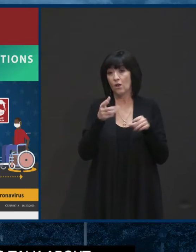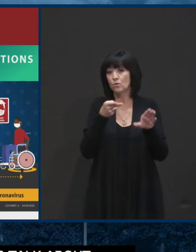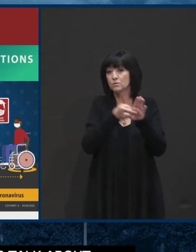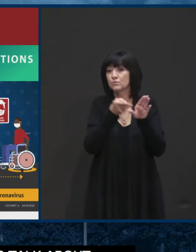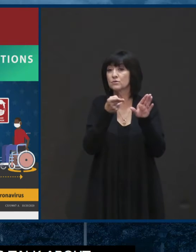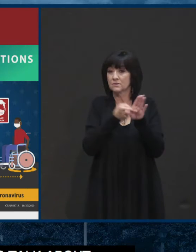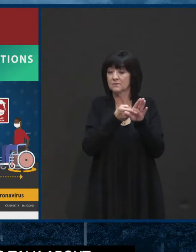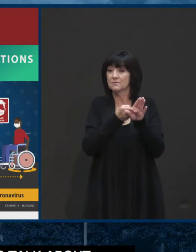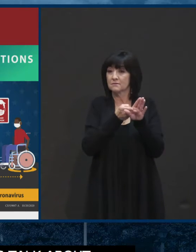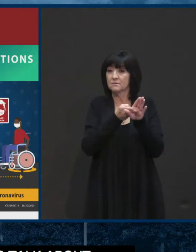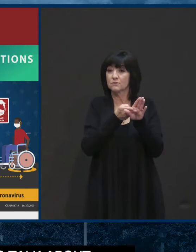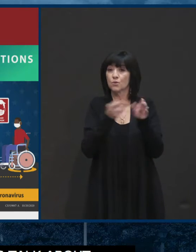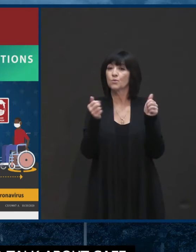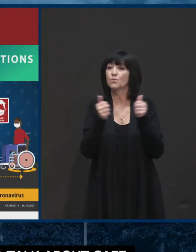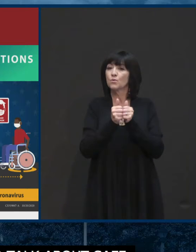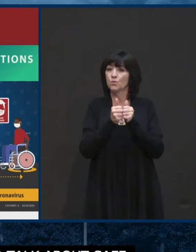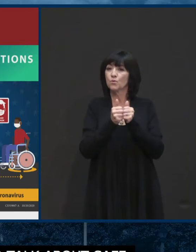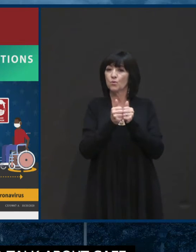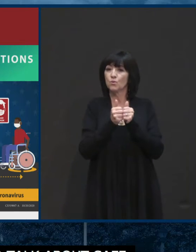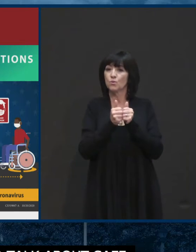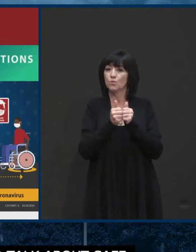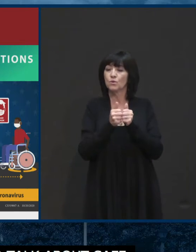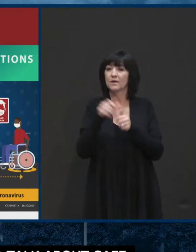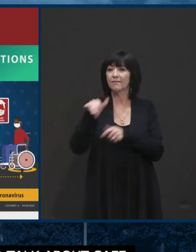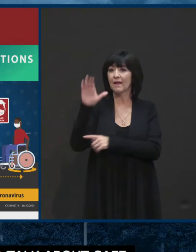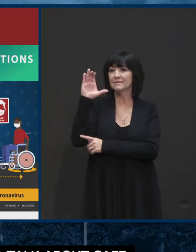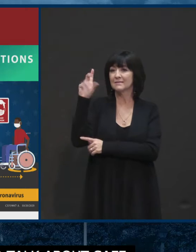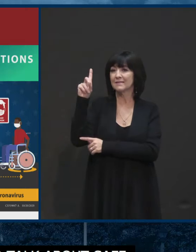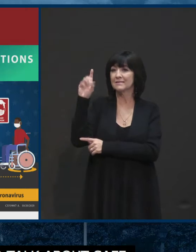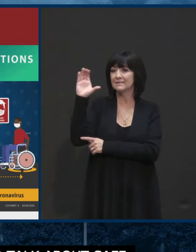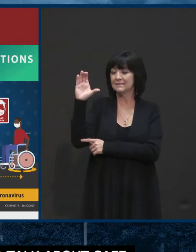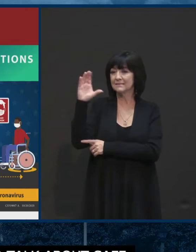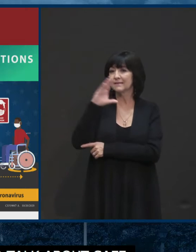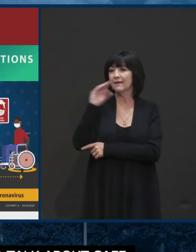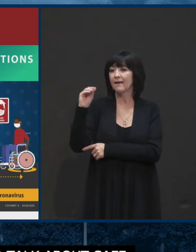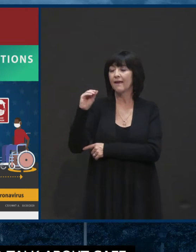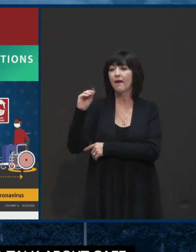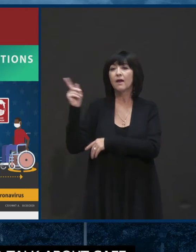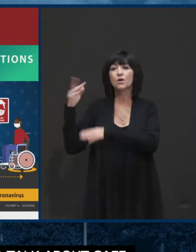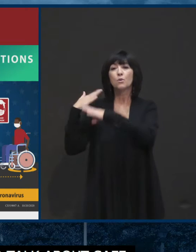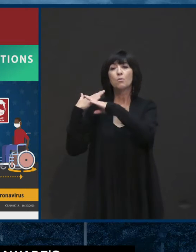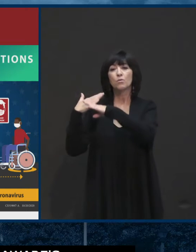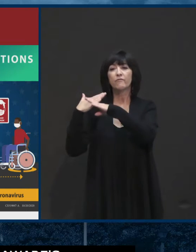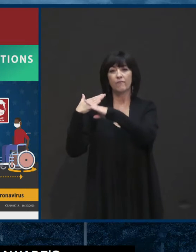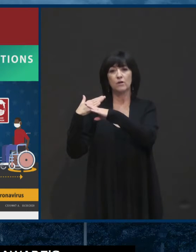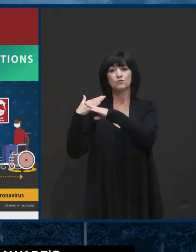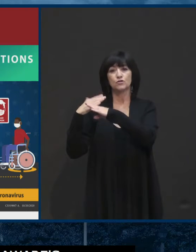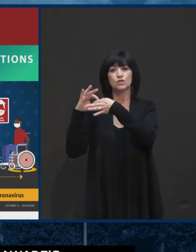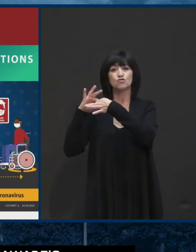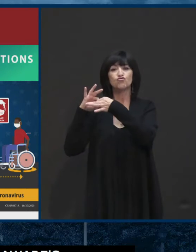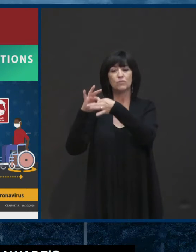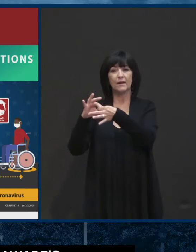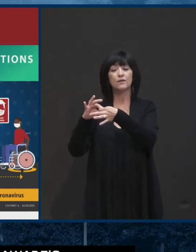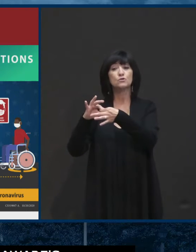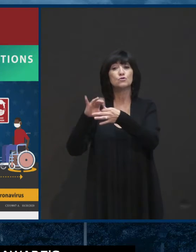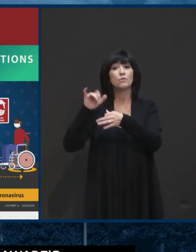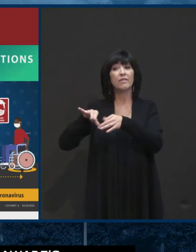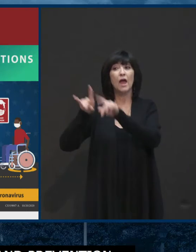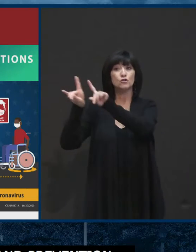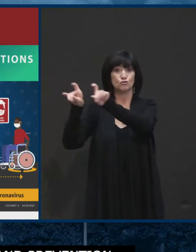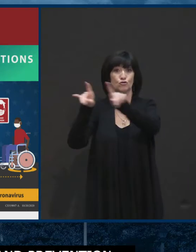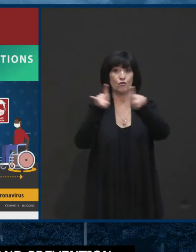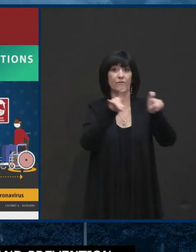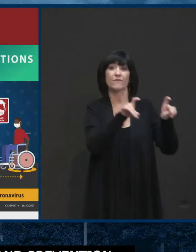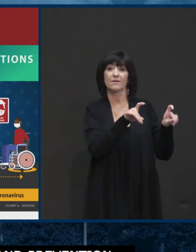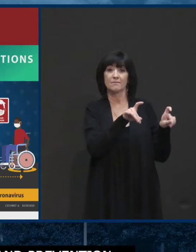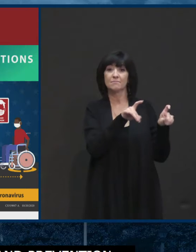participation with the Centers for Disease Control and Prevention on a survey study. So